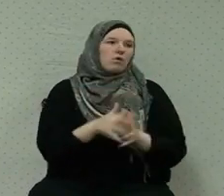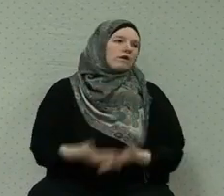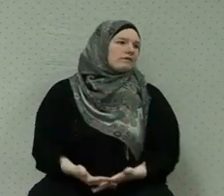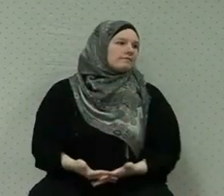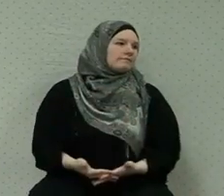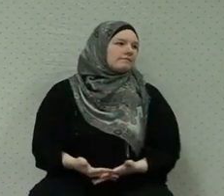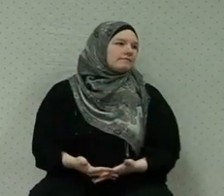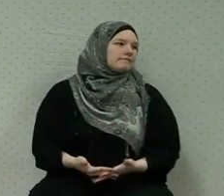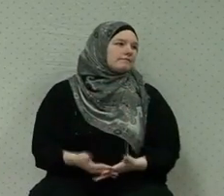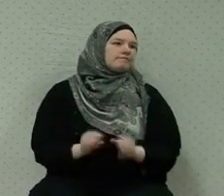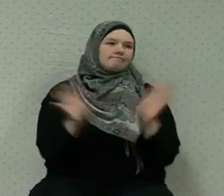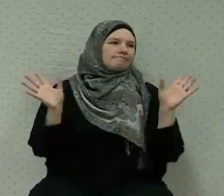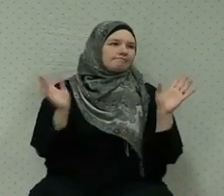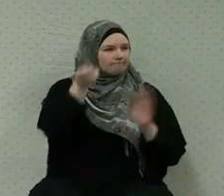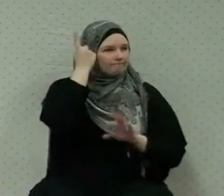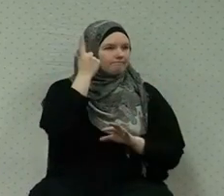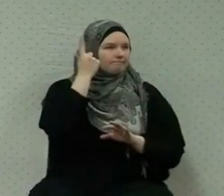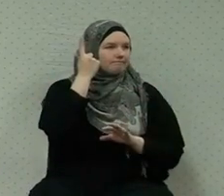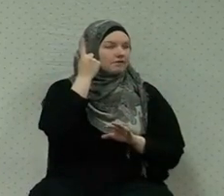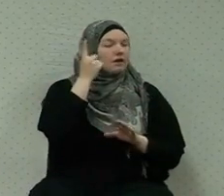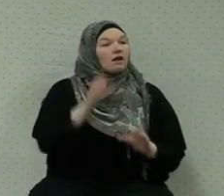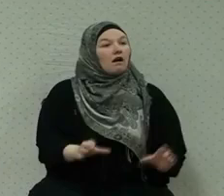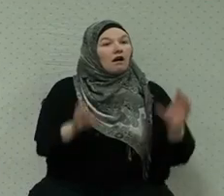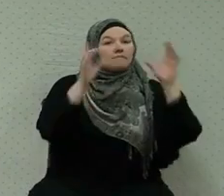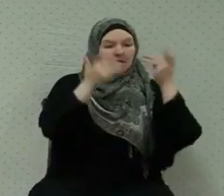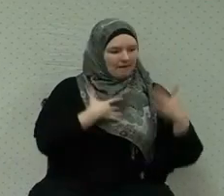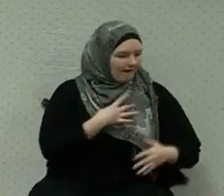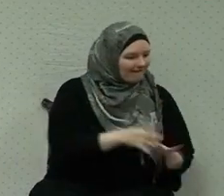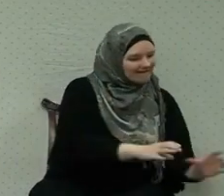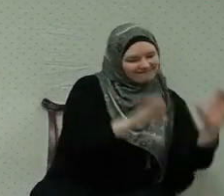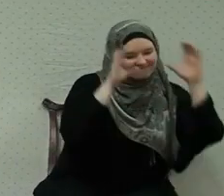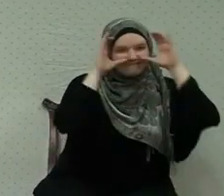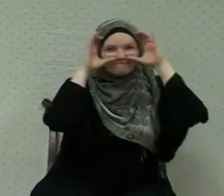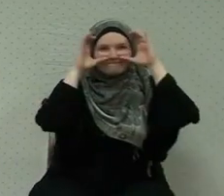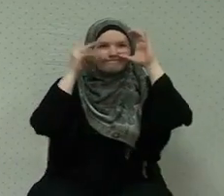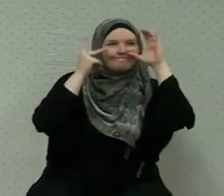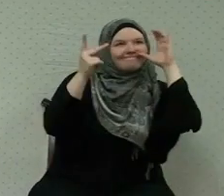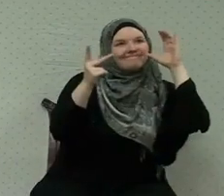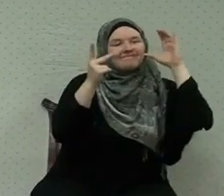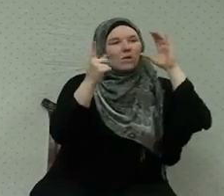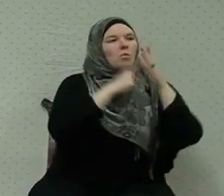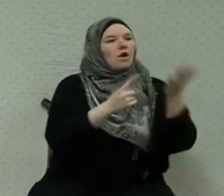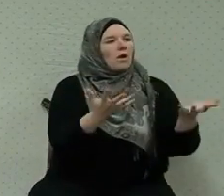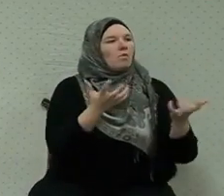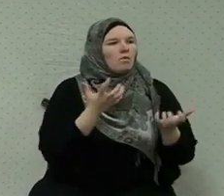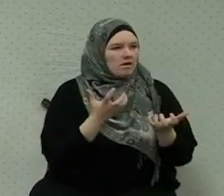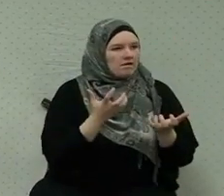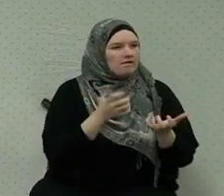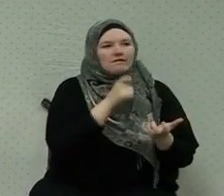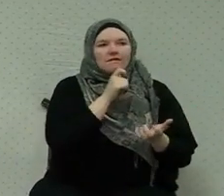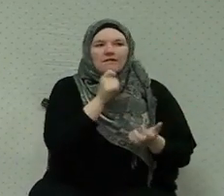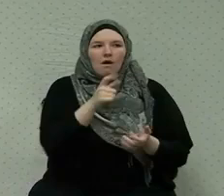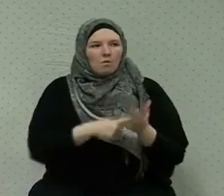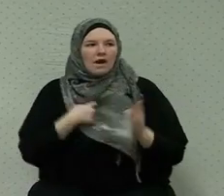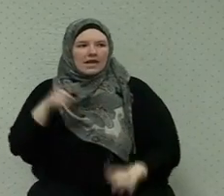They only meet our wants. And we choose the goggle to put on and